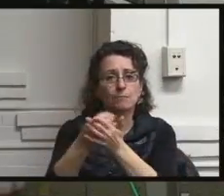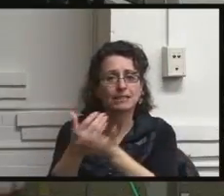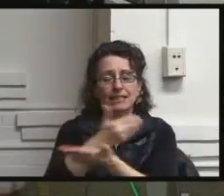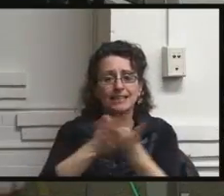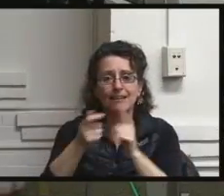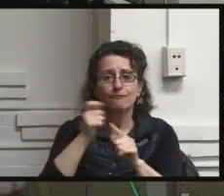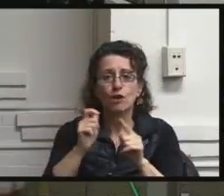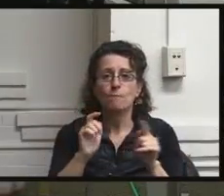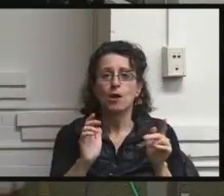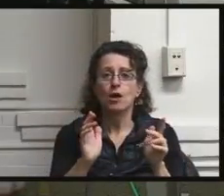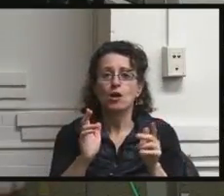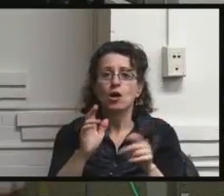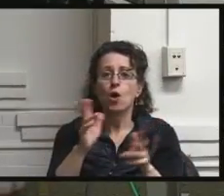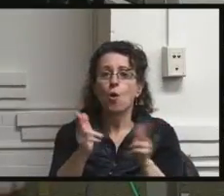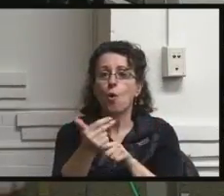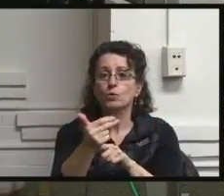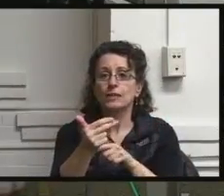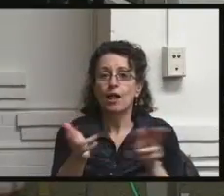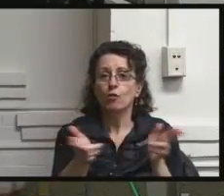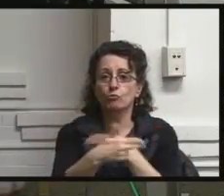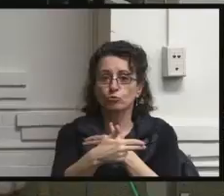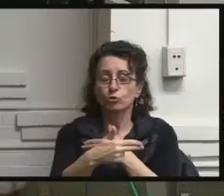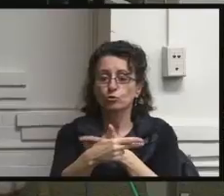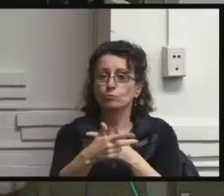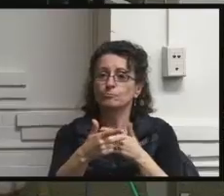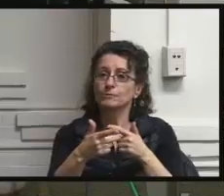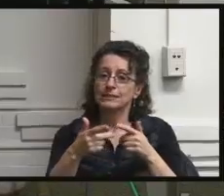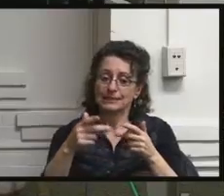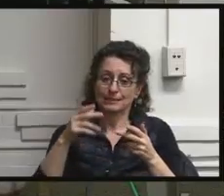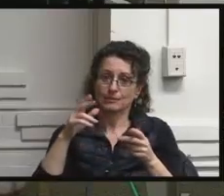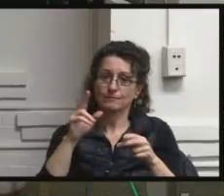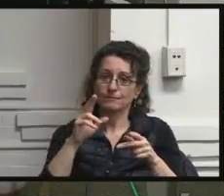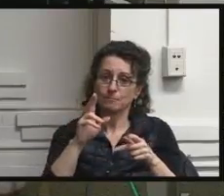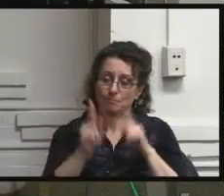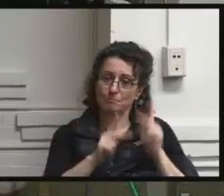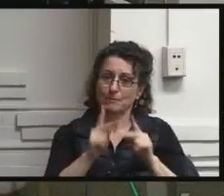is significantly higher. So something is going on